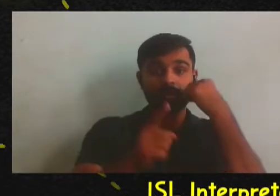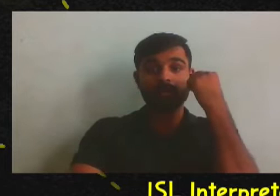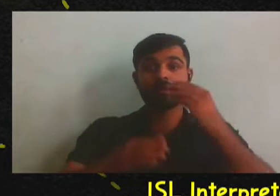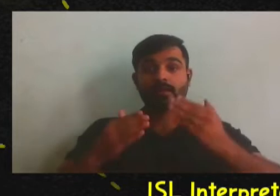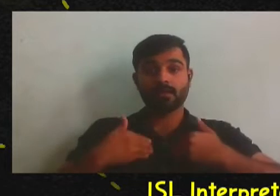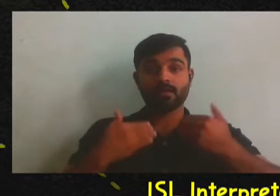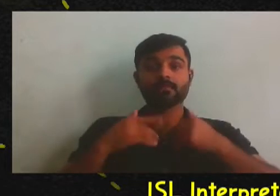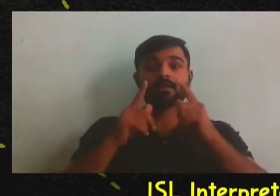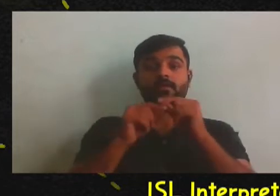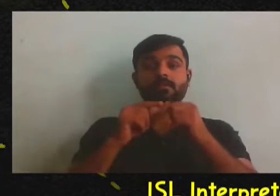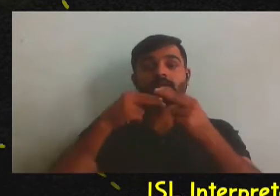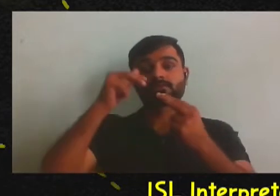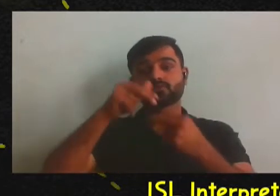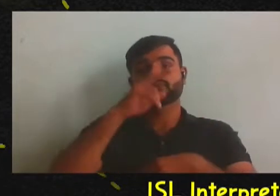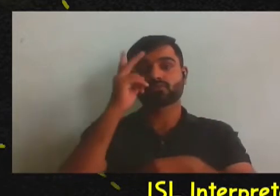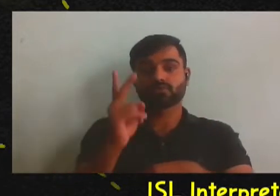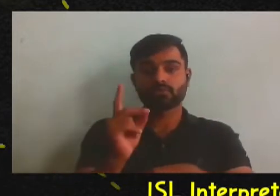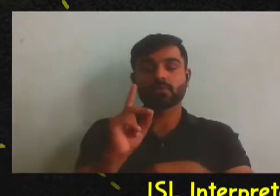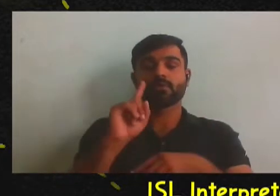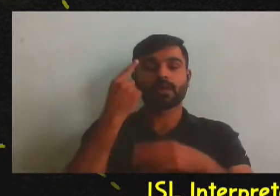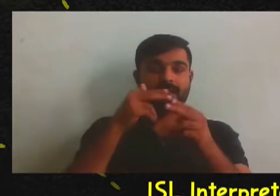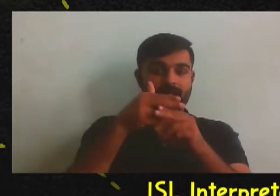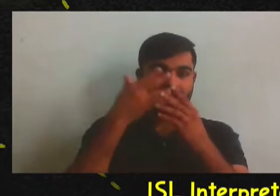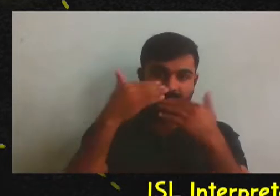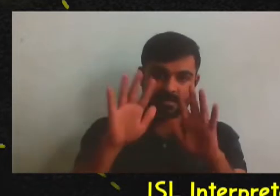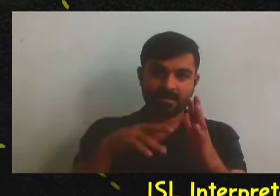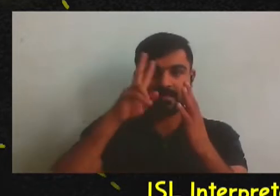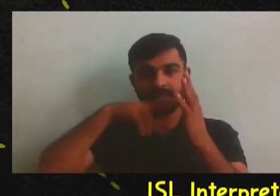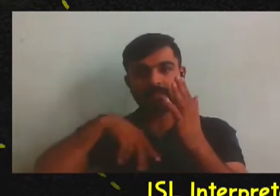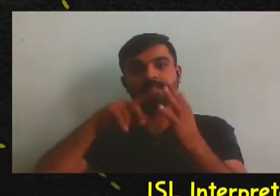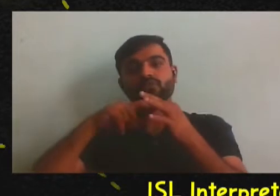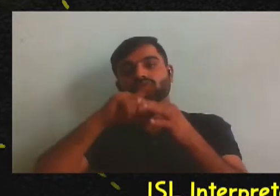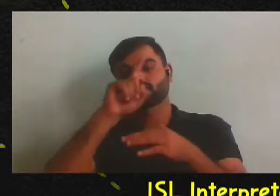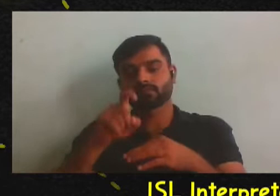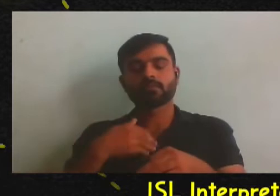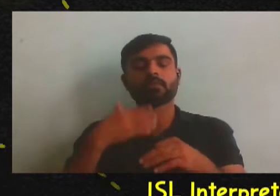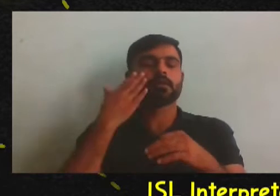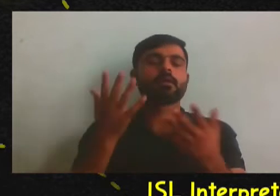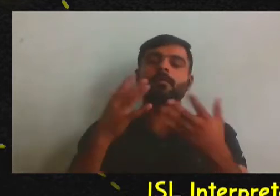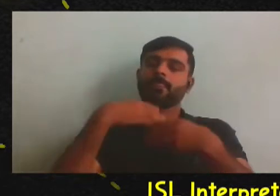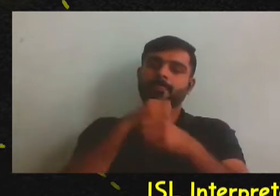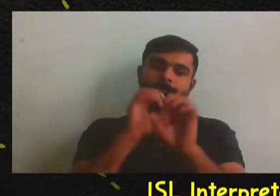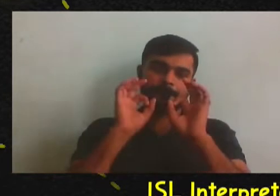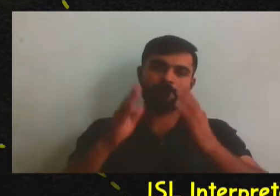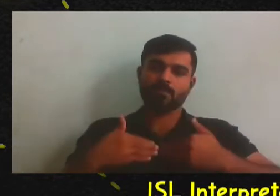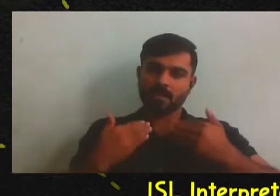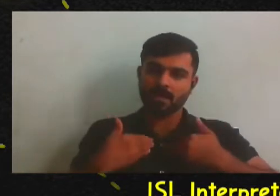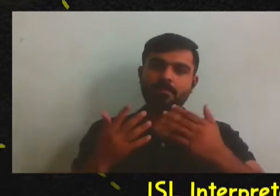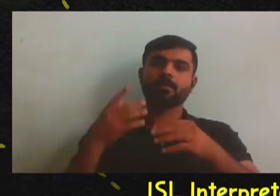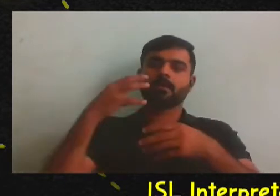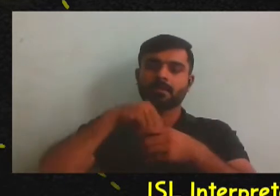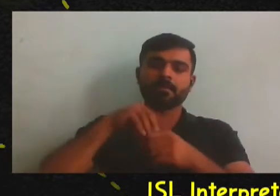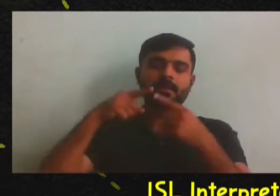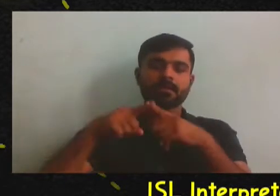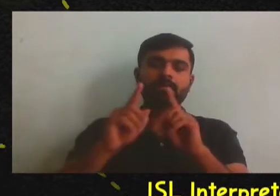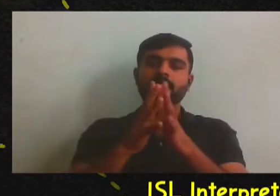pleasurable data story. So two, one I've already shared is just reading the Saval. I think gives me great joy and pleasure because it tells me